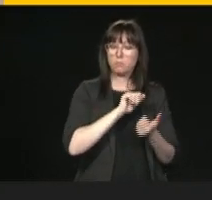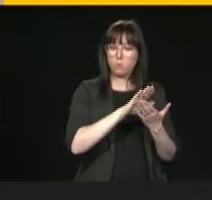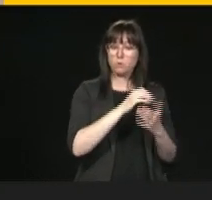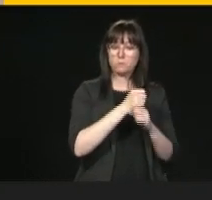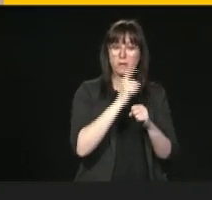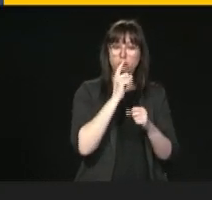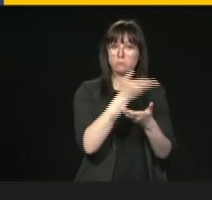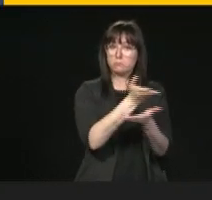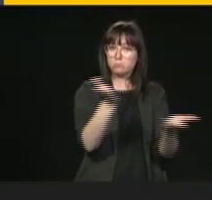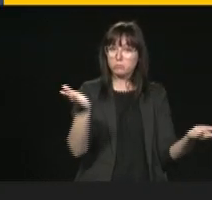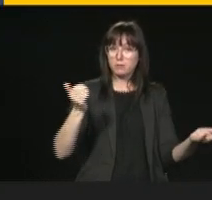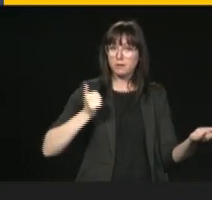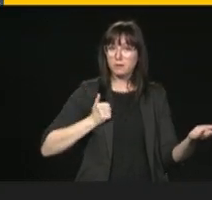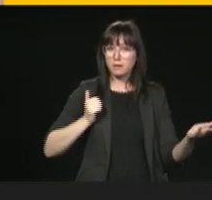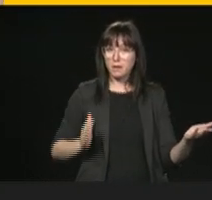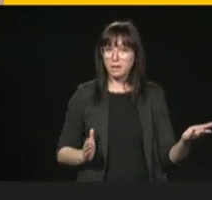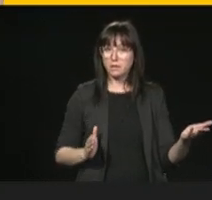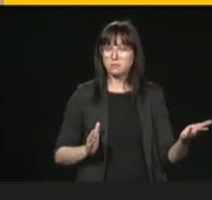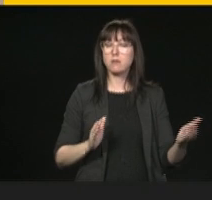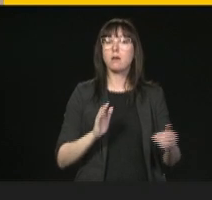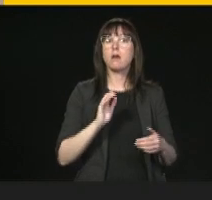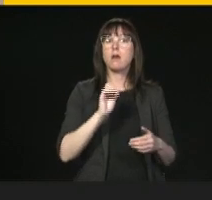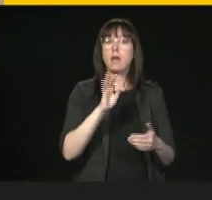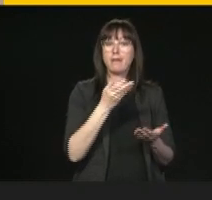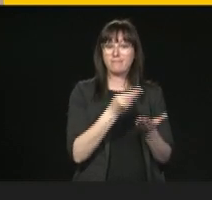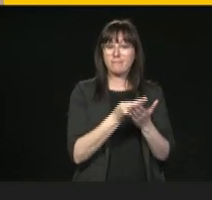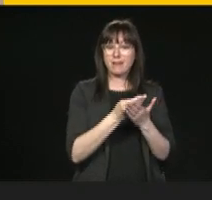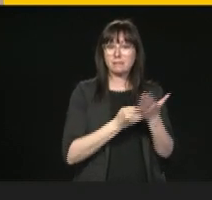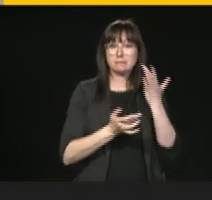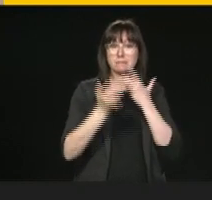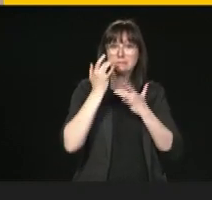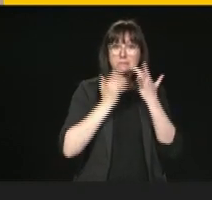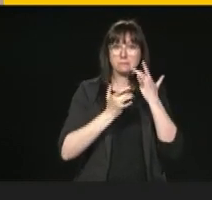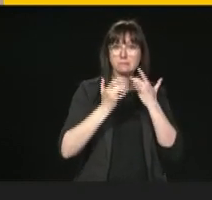in difficulty because of COVID-19,